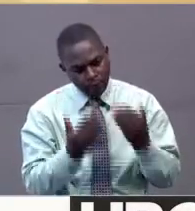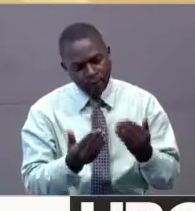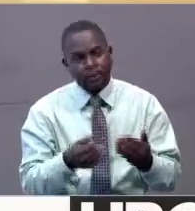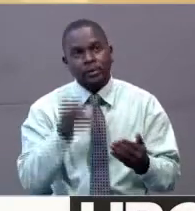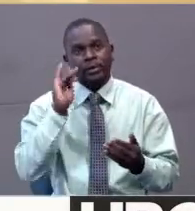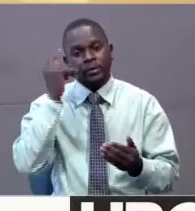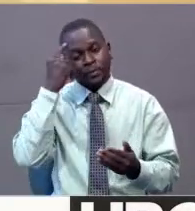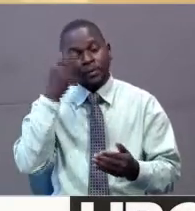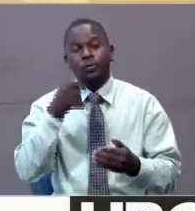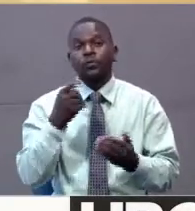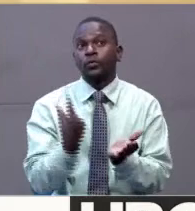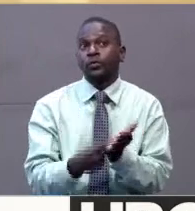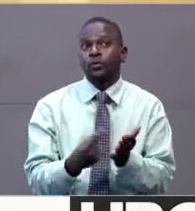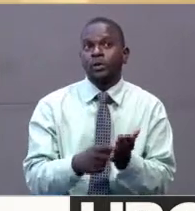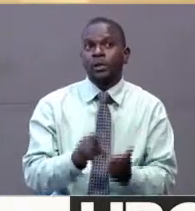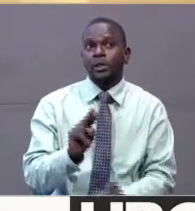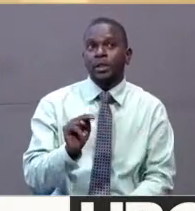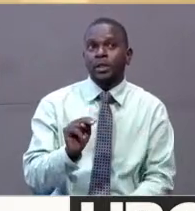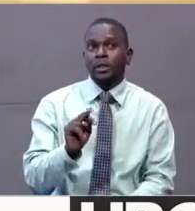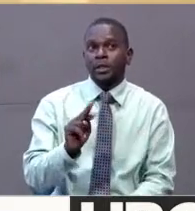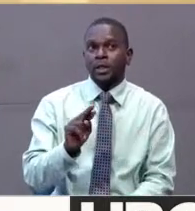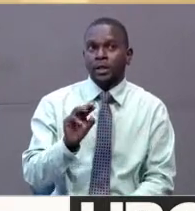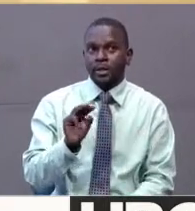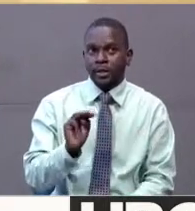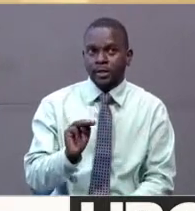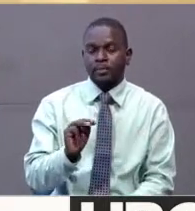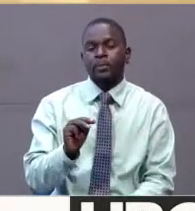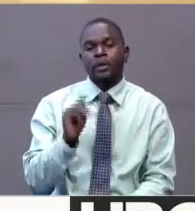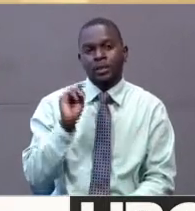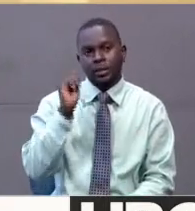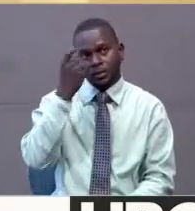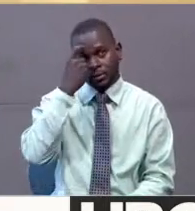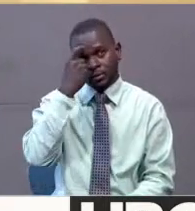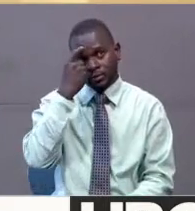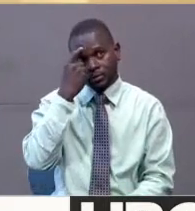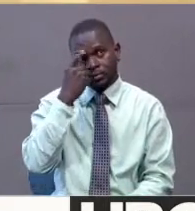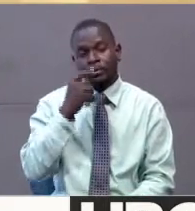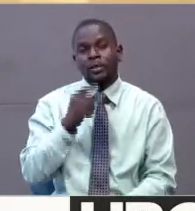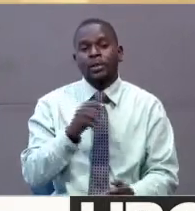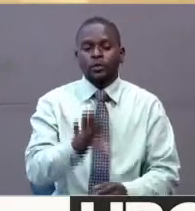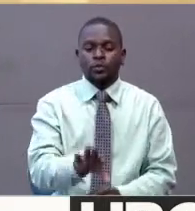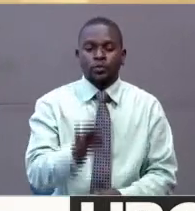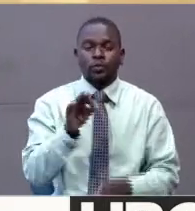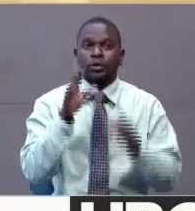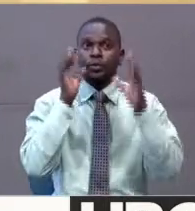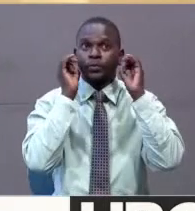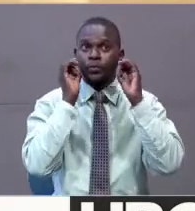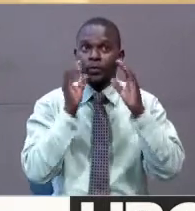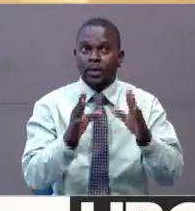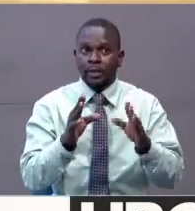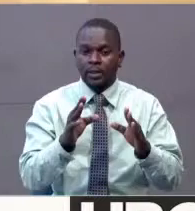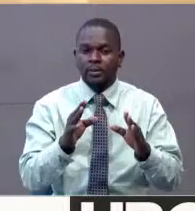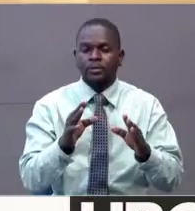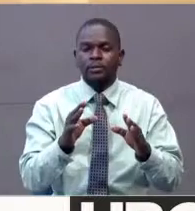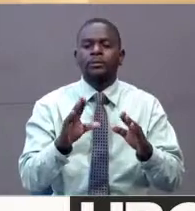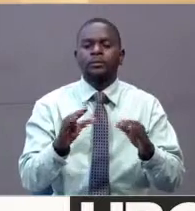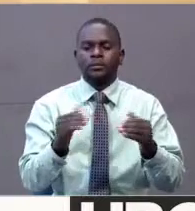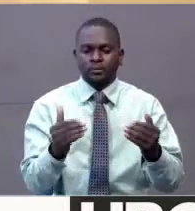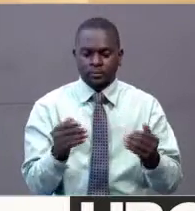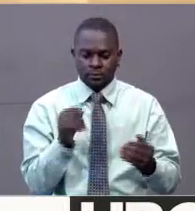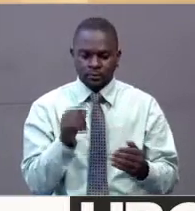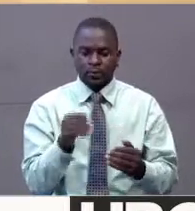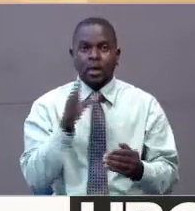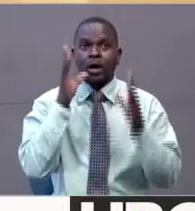of Uganda, the NRM government, for choosing Mubende municipality and